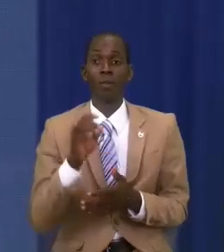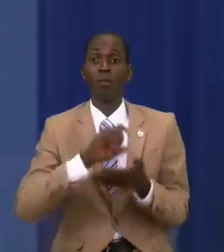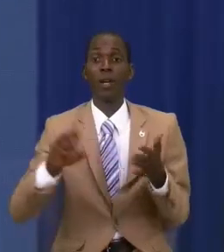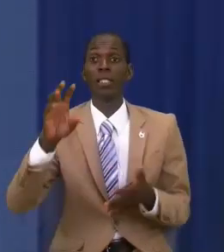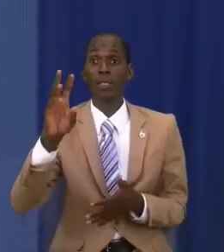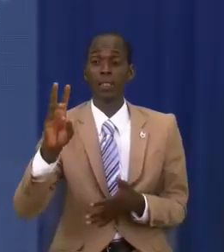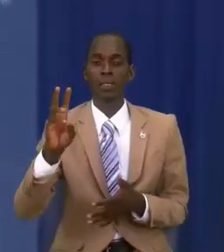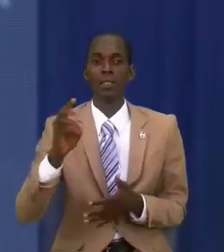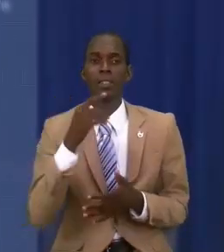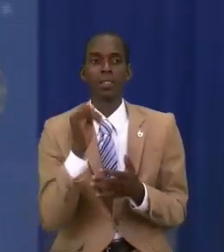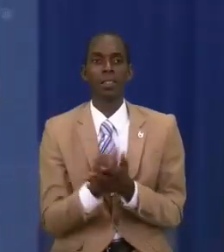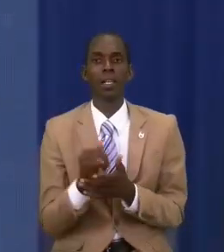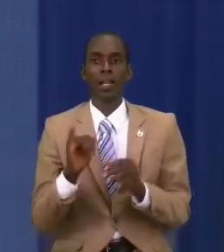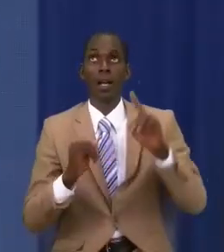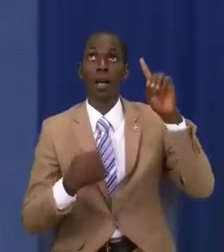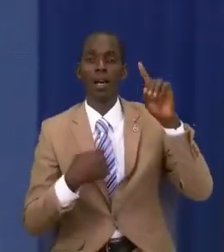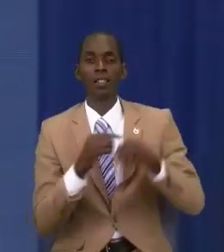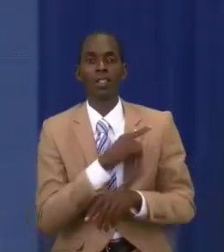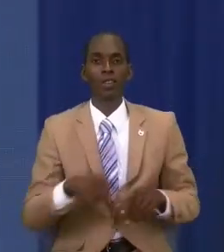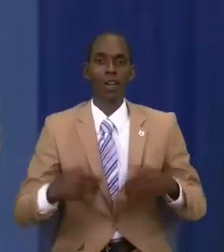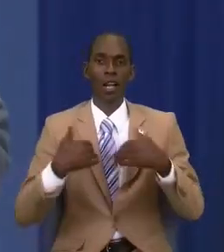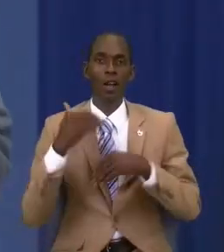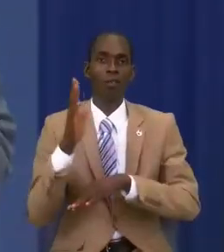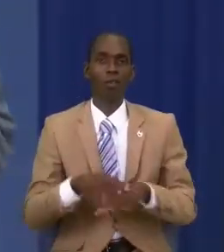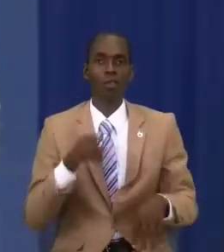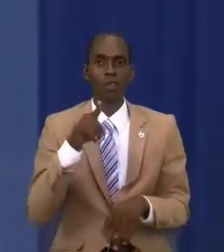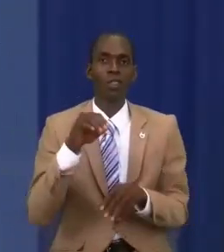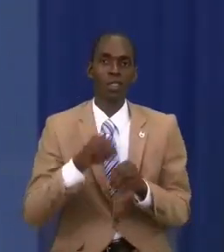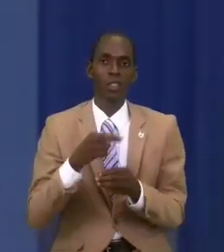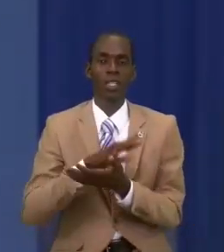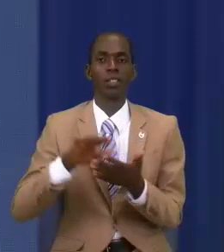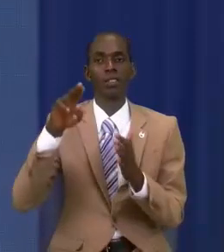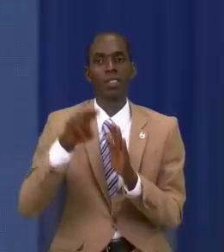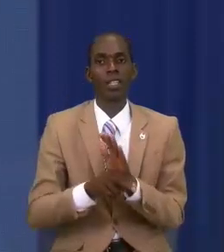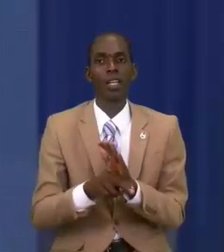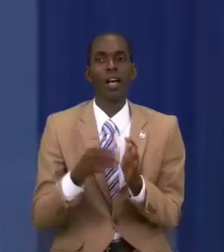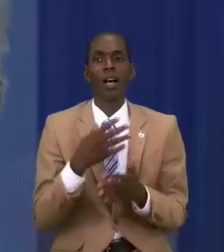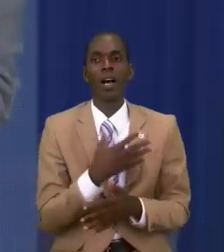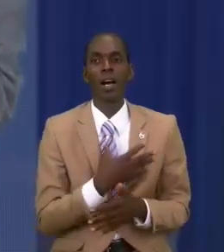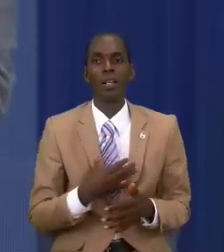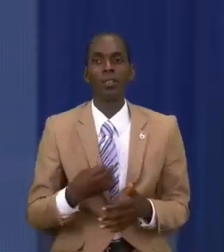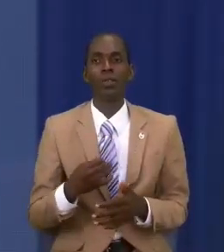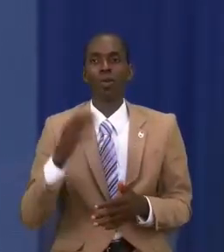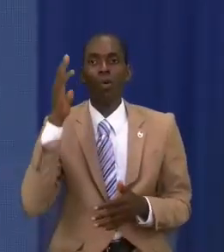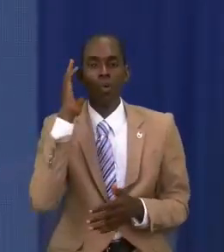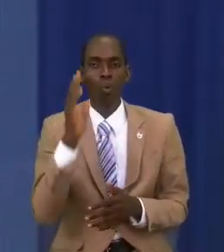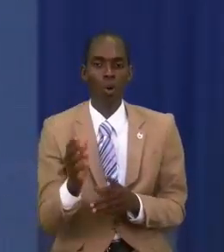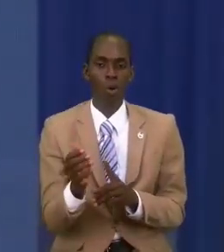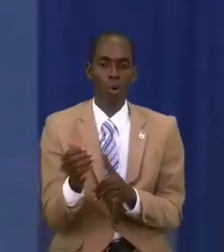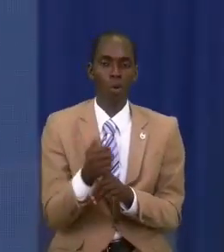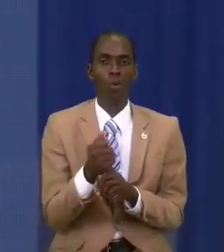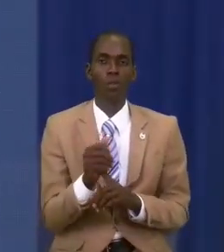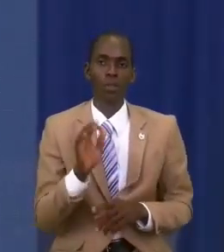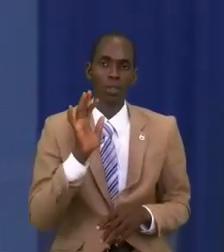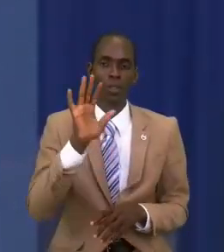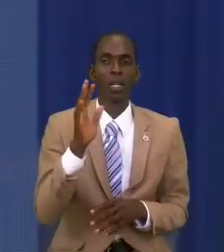in righteousness, and will hold thine hand, and will keep thee, he